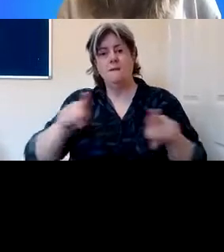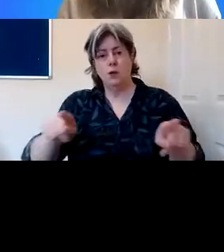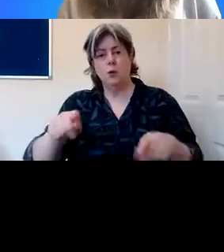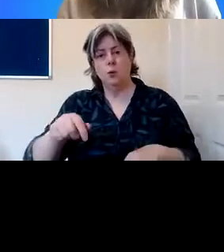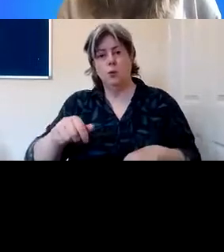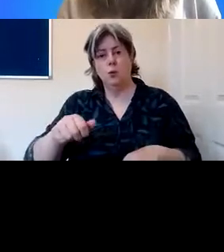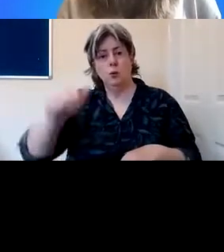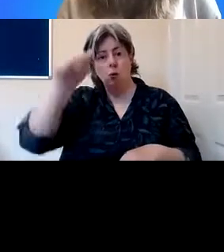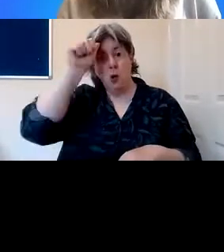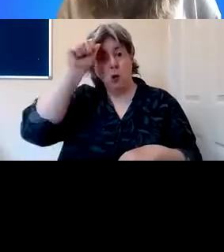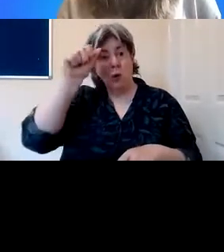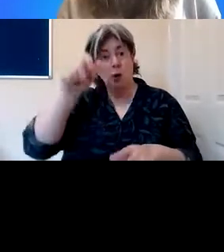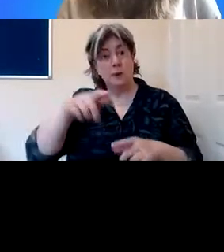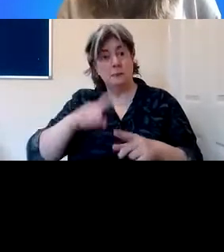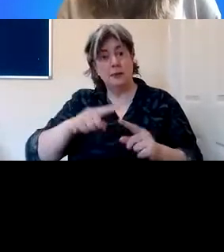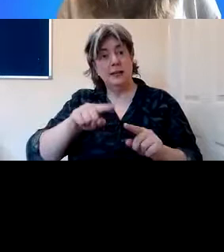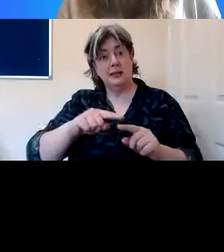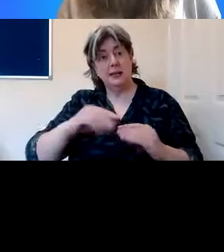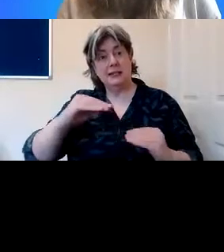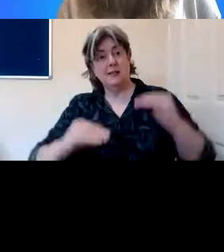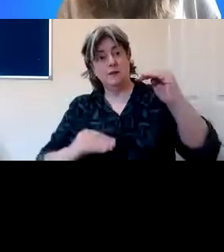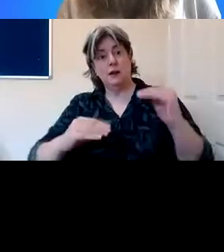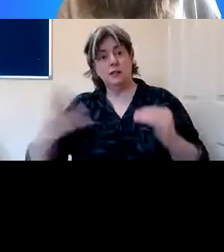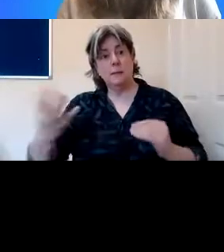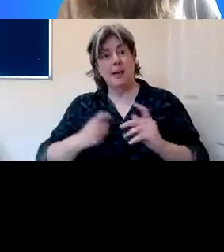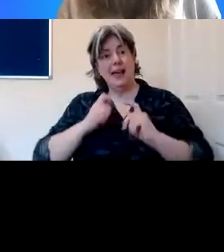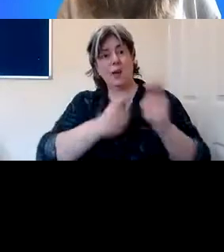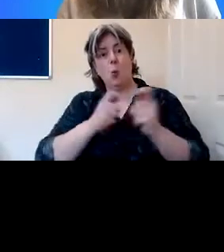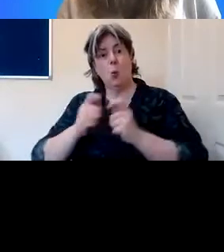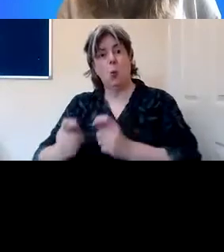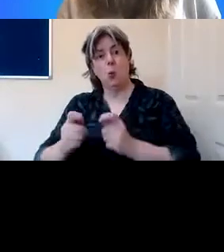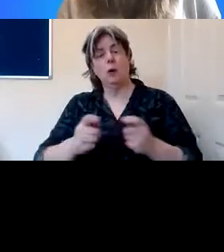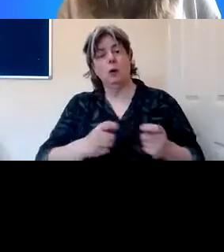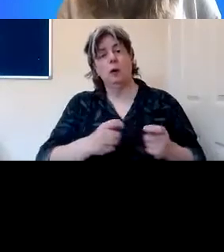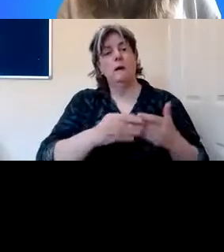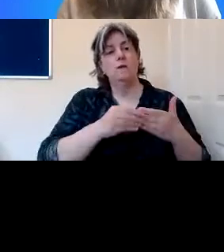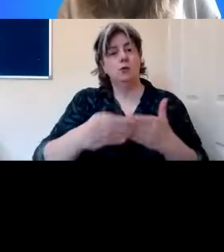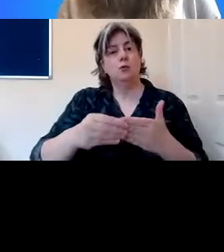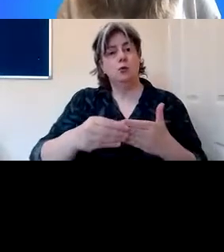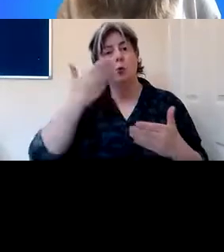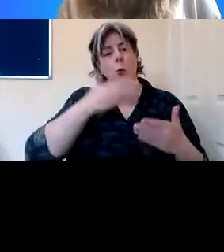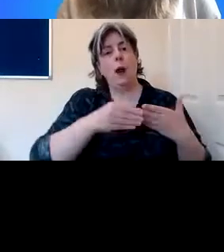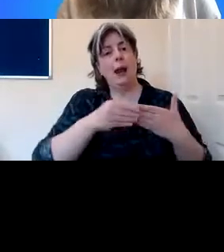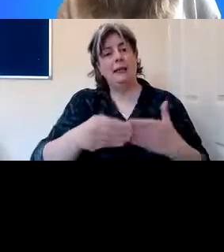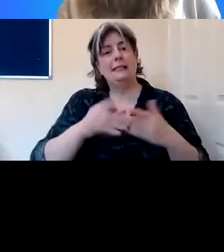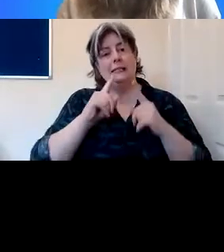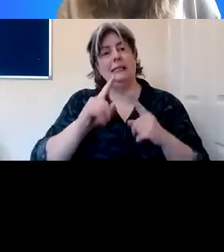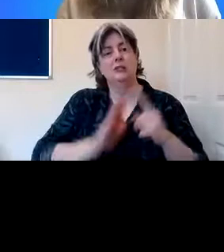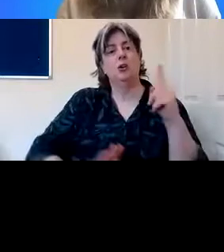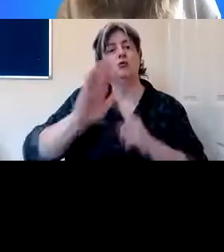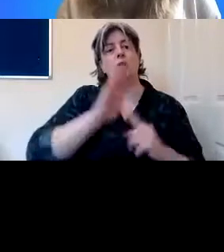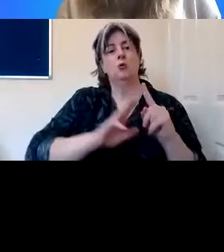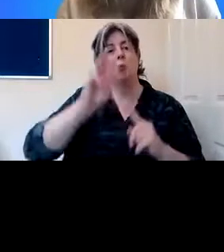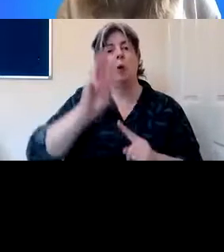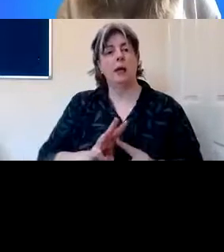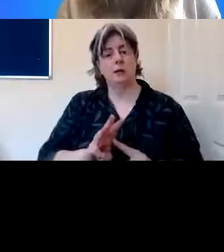a differentiated pay award when it comes to school leaders and teachers across Wales. And this has caused